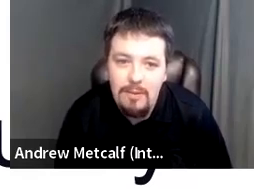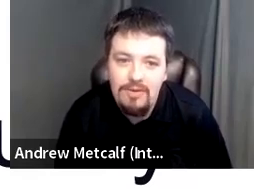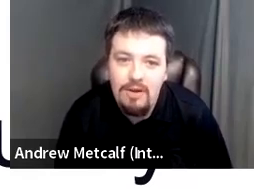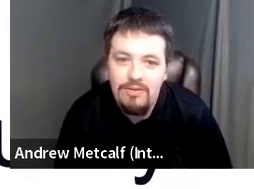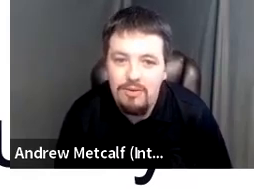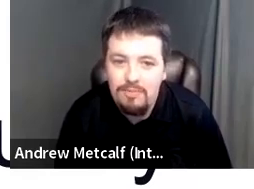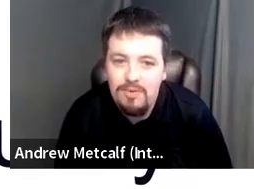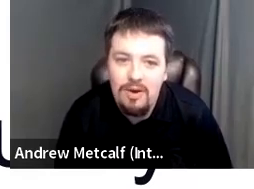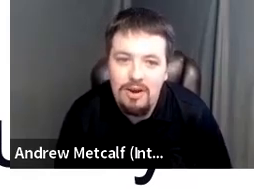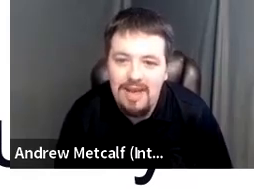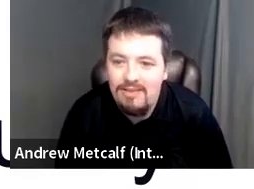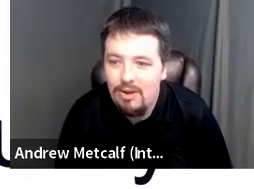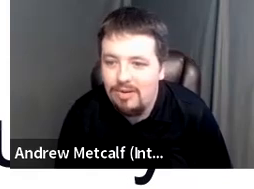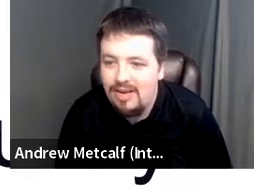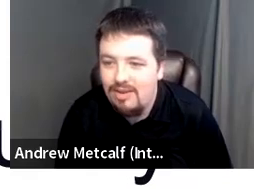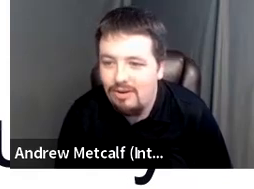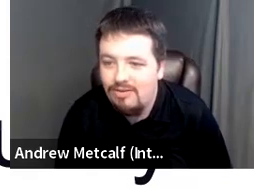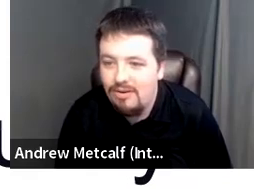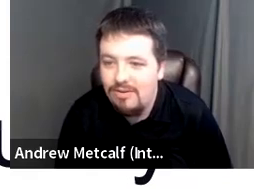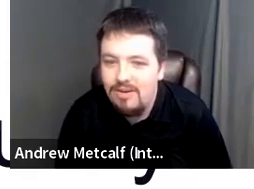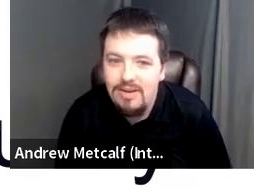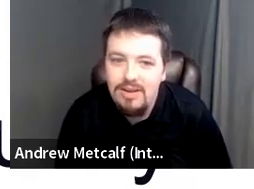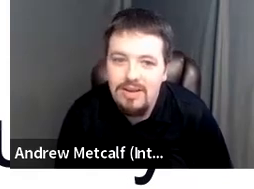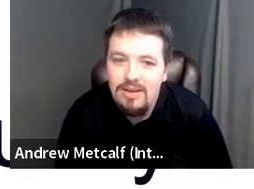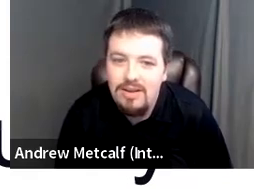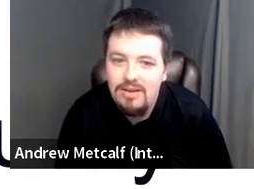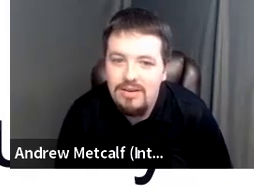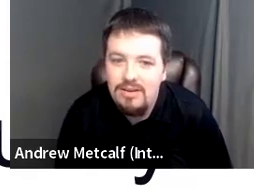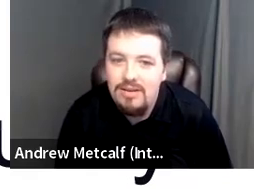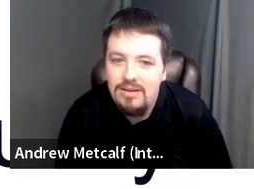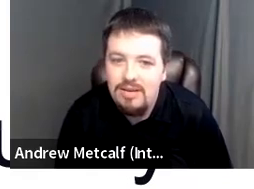So that was also thought of as the golden age also.